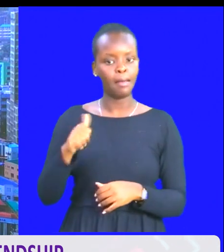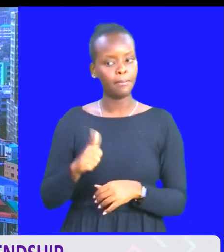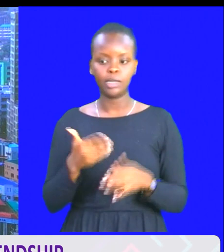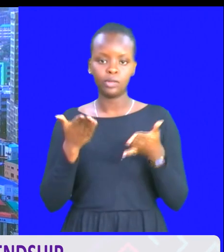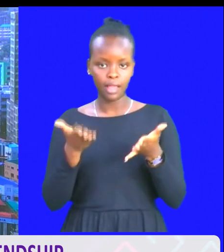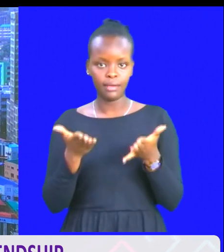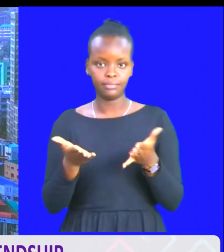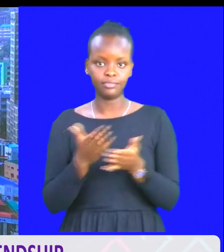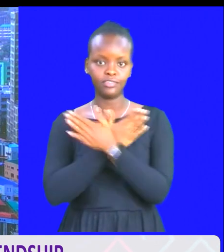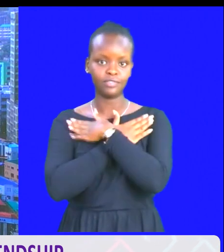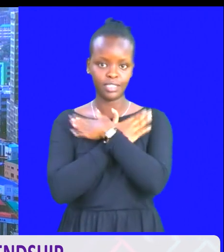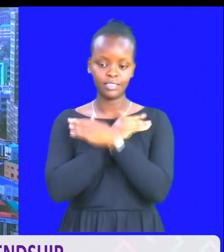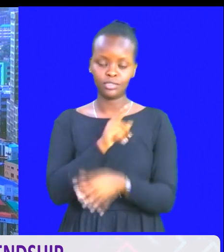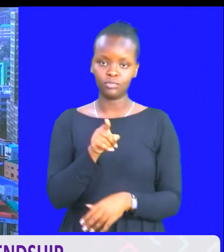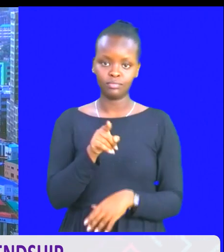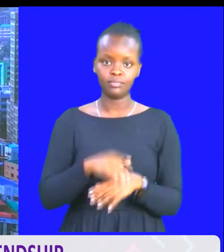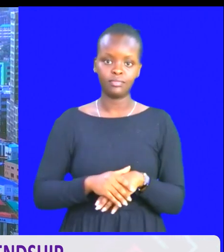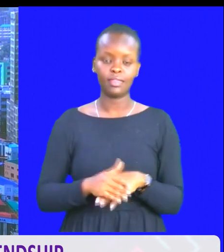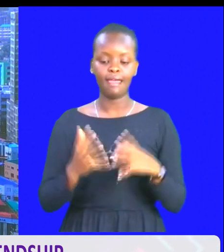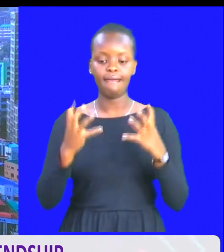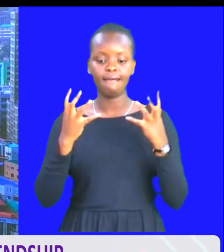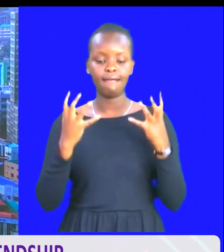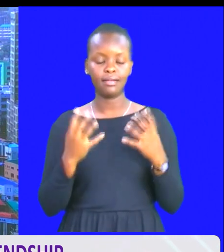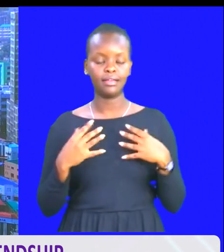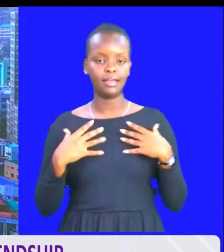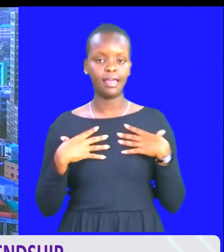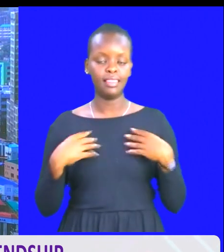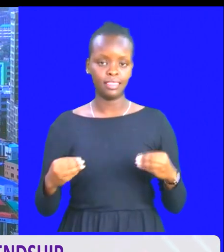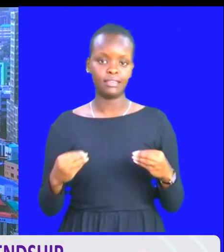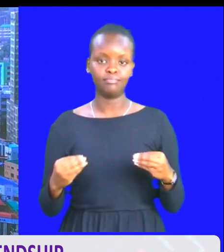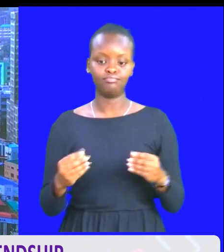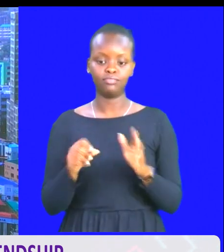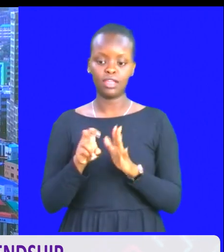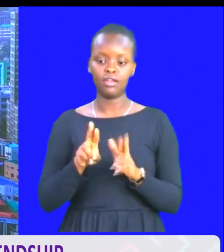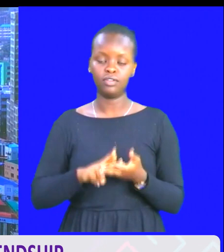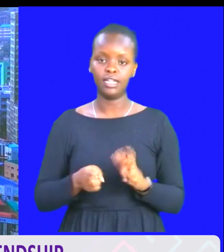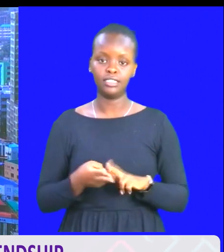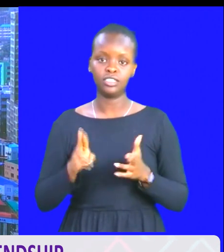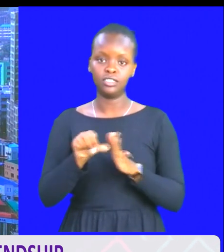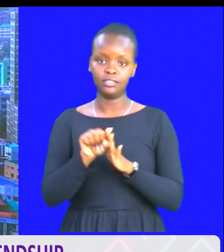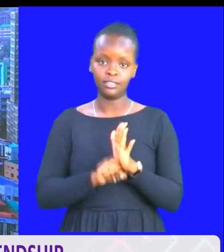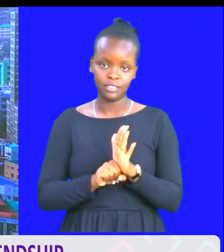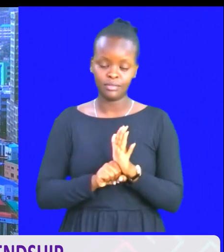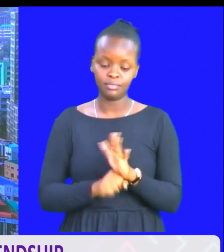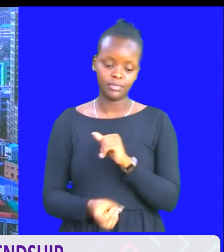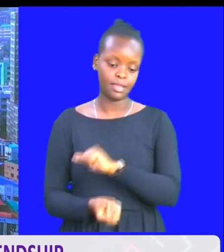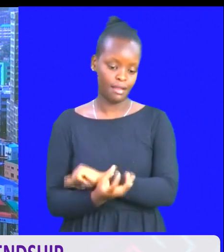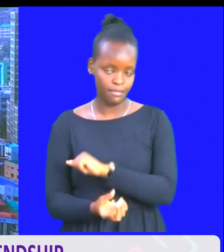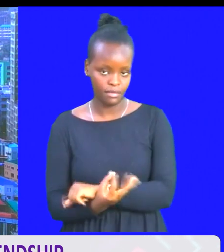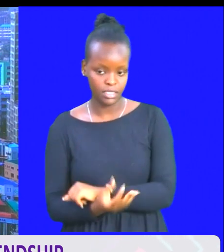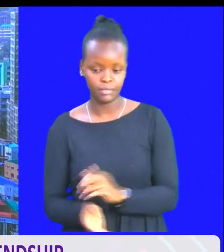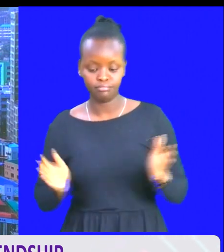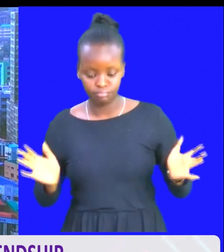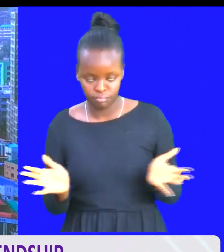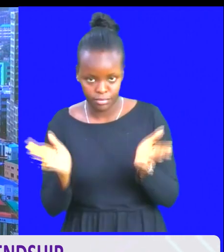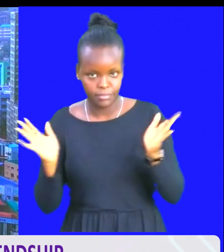So without a doubt, of course, healthy relationships can last for a minute. And these are the friends that come in, offer us advice, they encourage us in